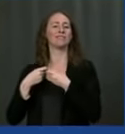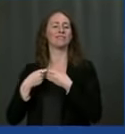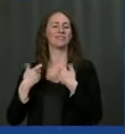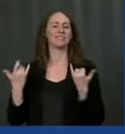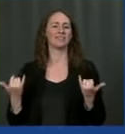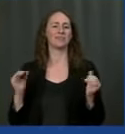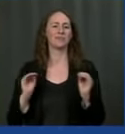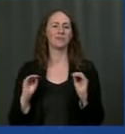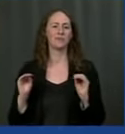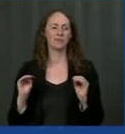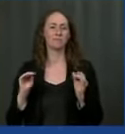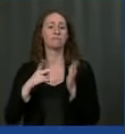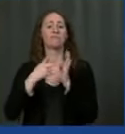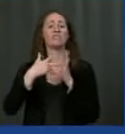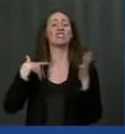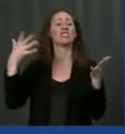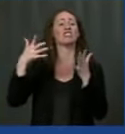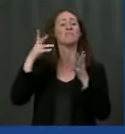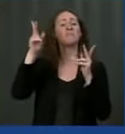back home.